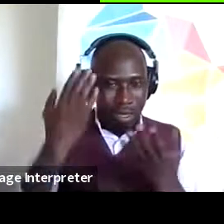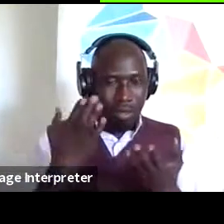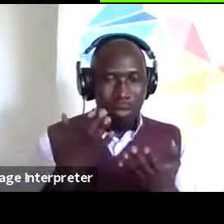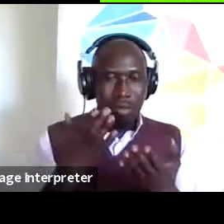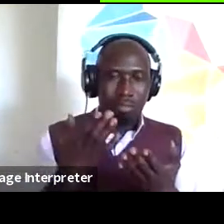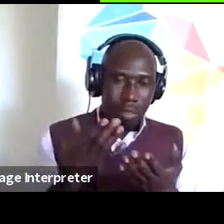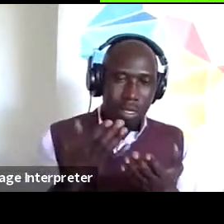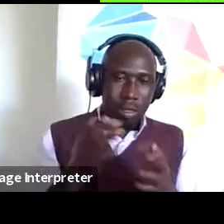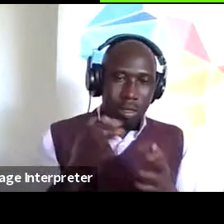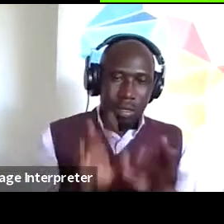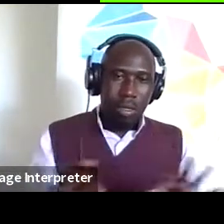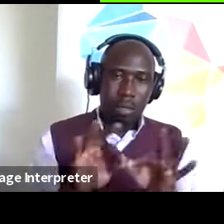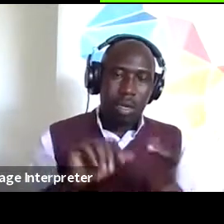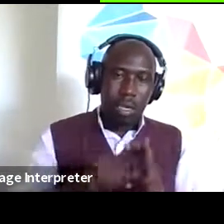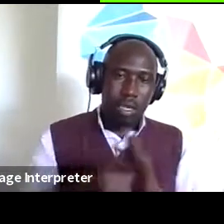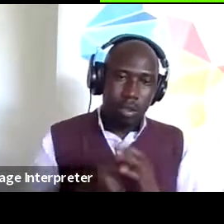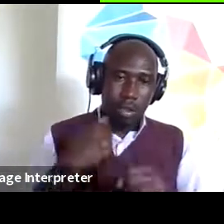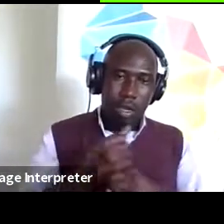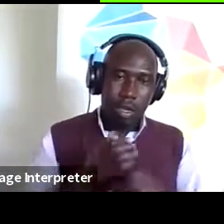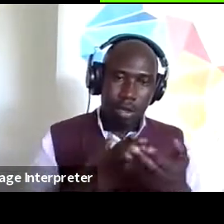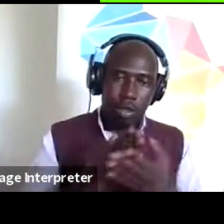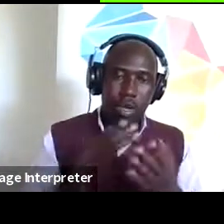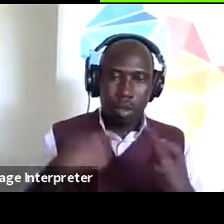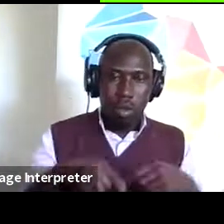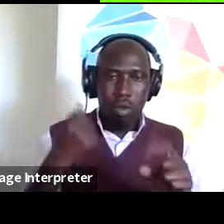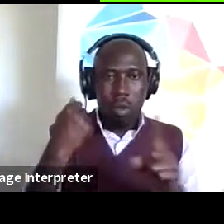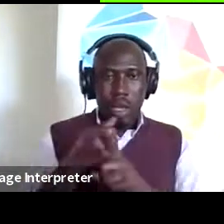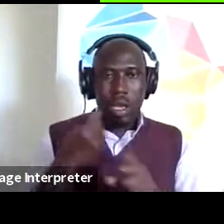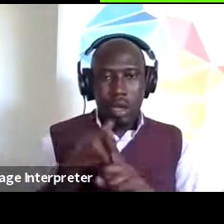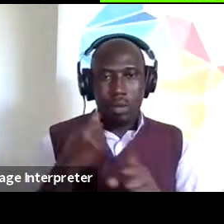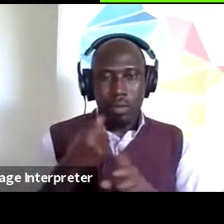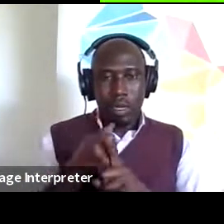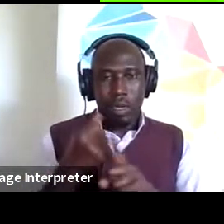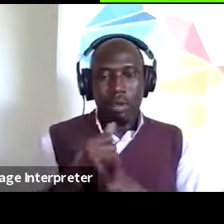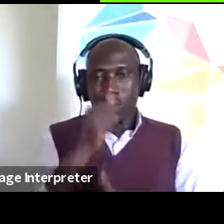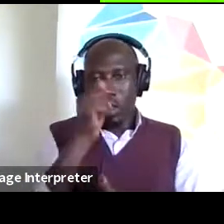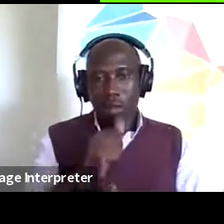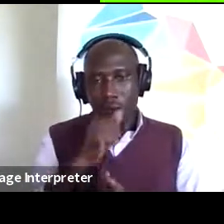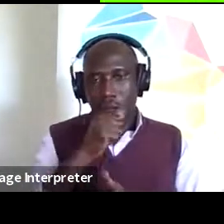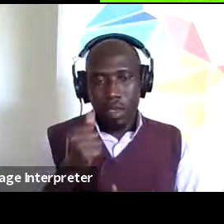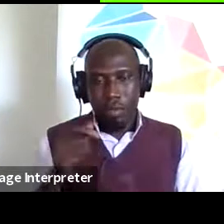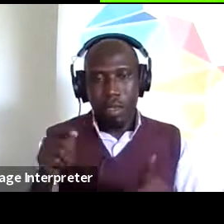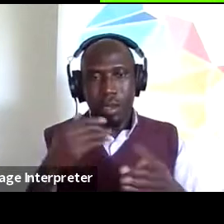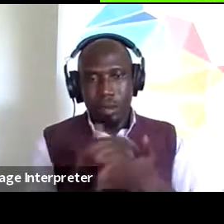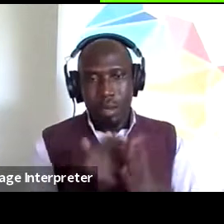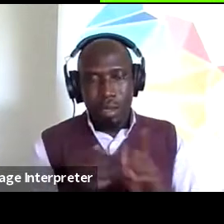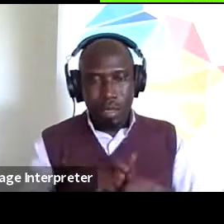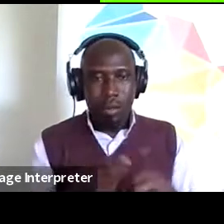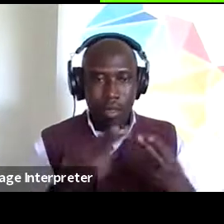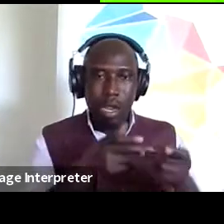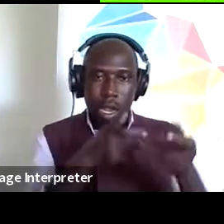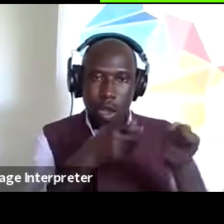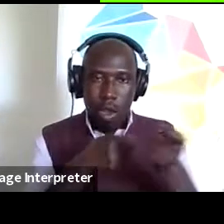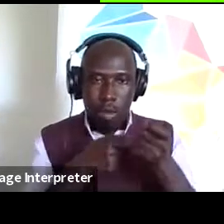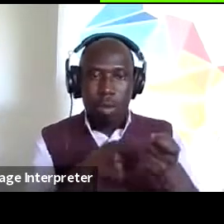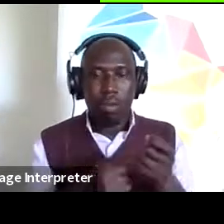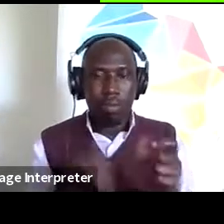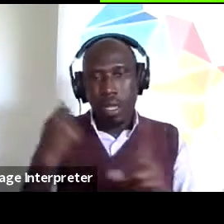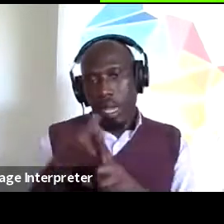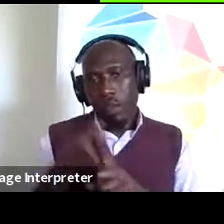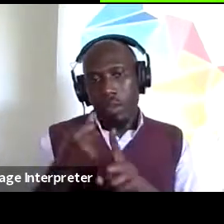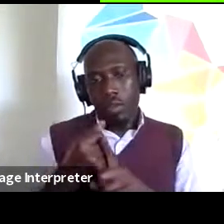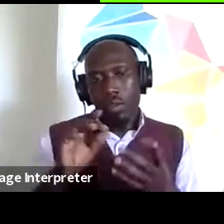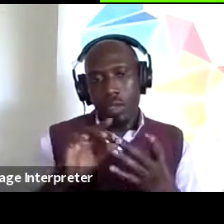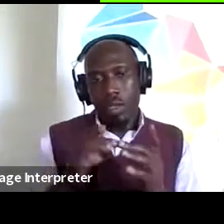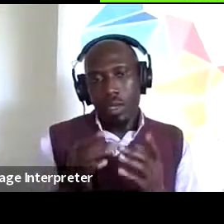issues is to ensure that we advocate for the buy-in of the private sector, to also start lobbying and advocating for internet